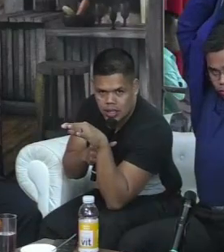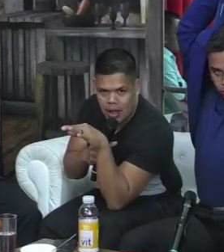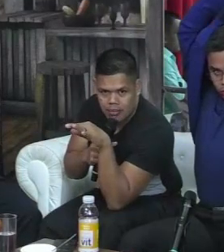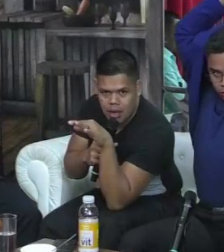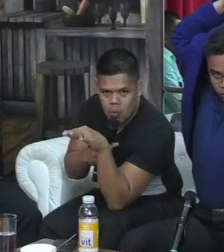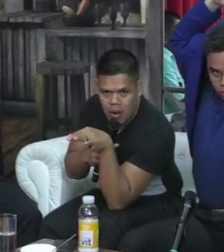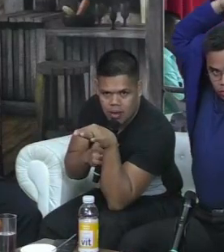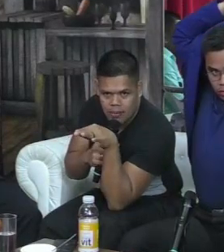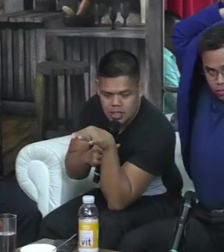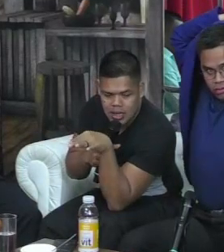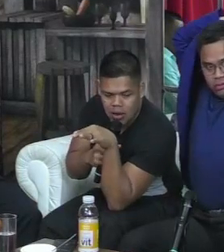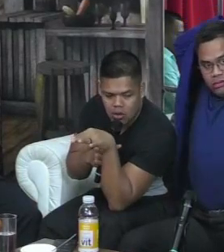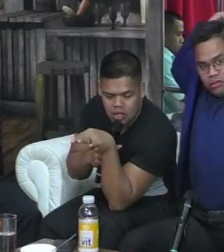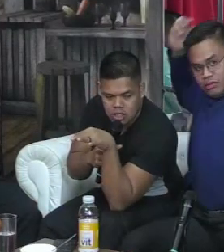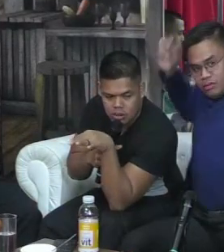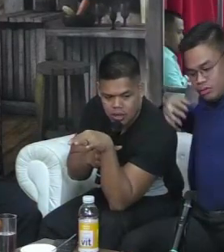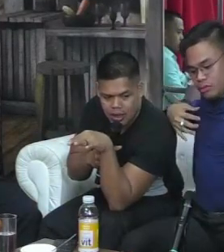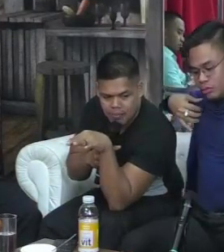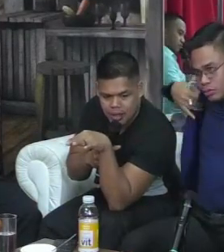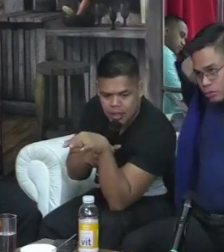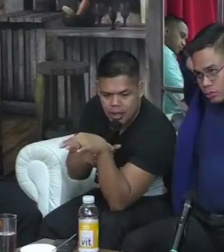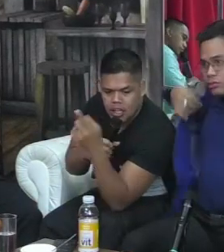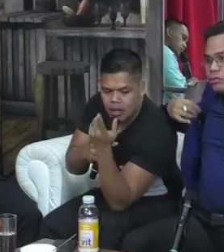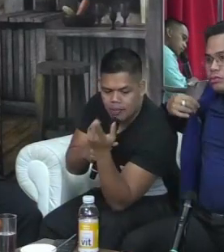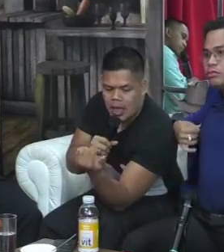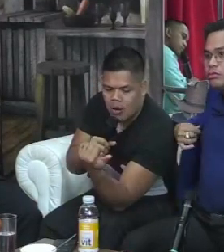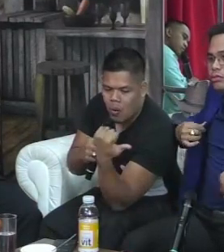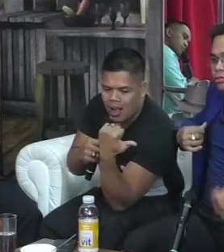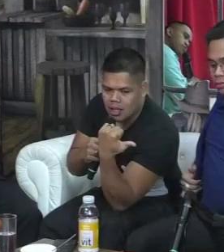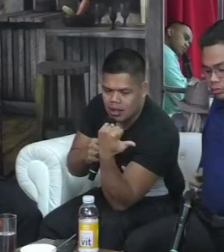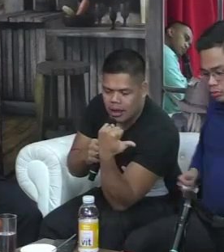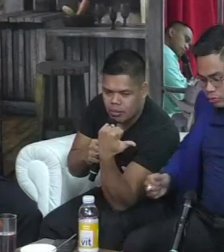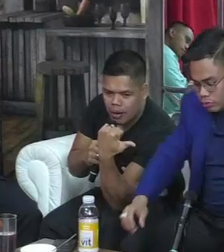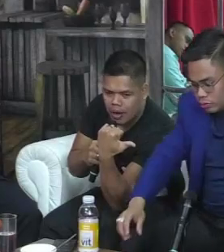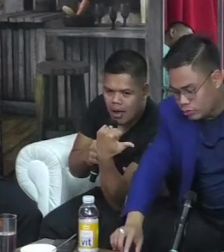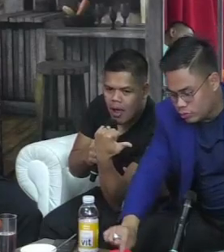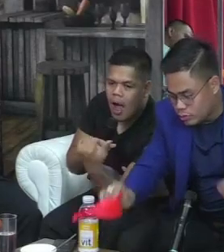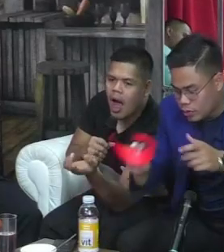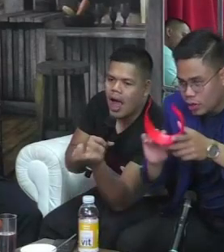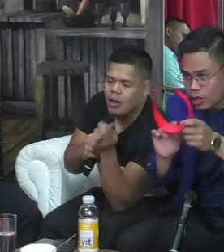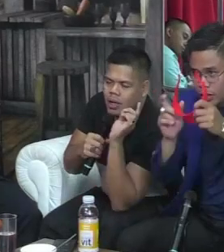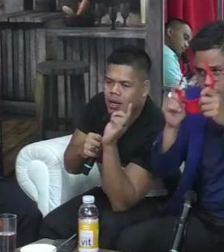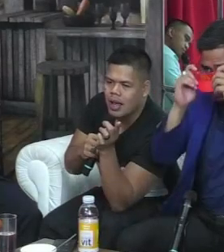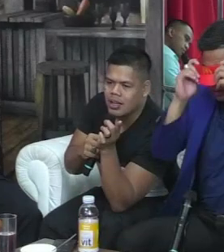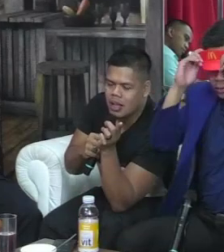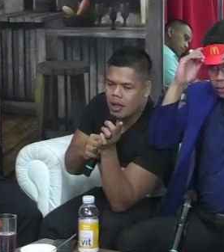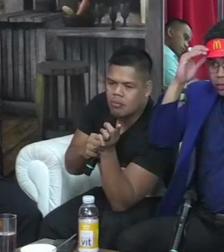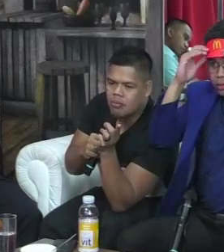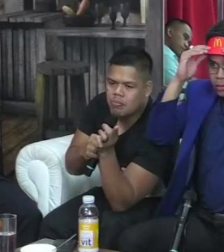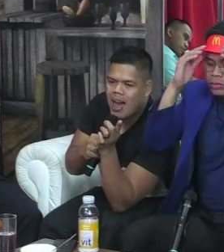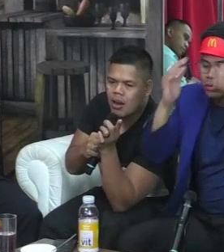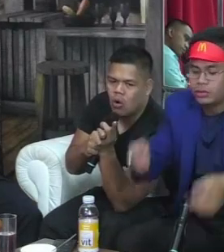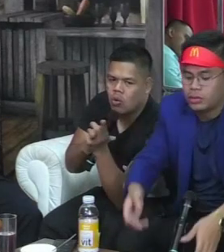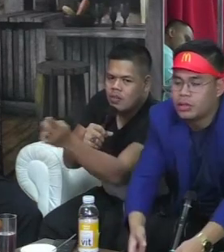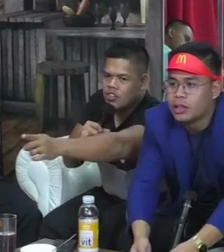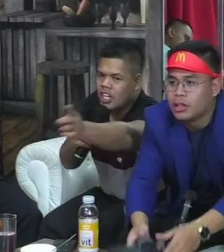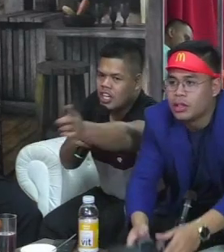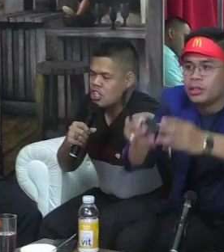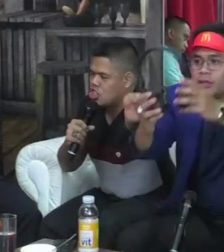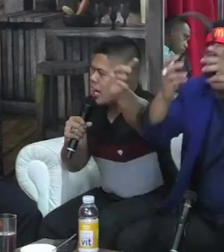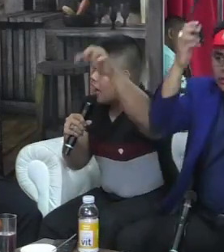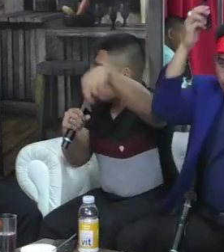listen to this. I'm now one of the stockholders of your company. Mm-hmm. If they want that kind of product, I will let them borrow